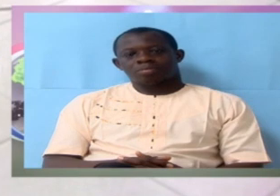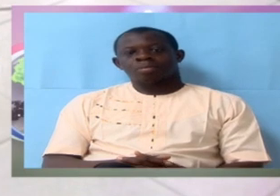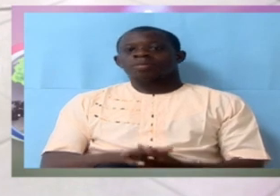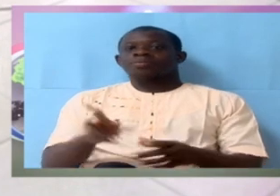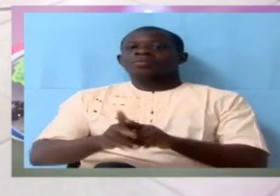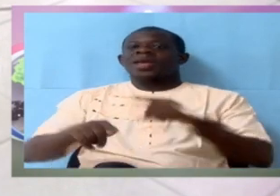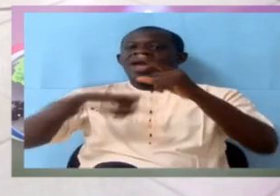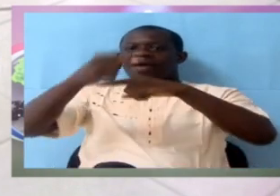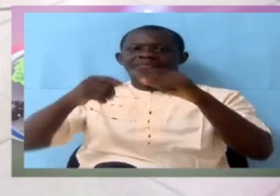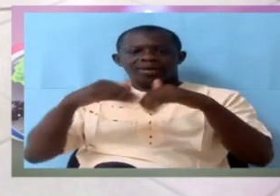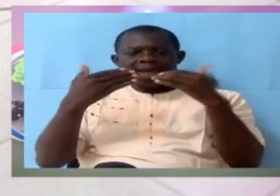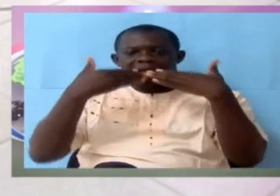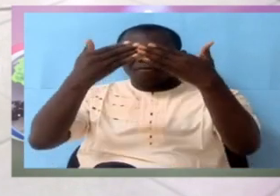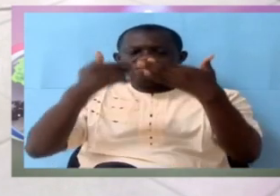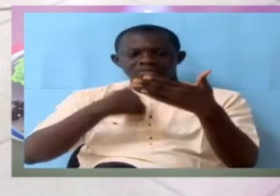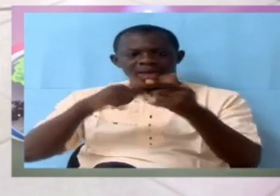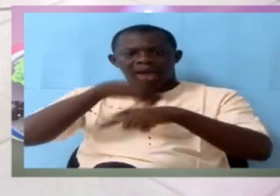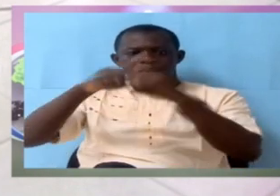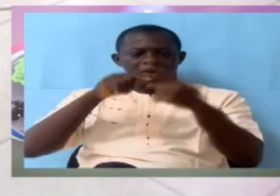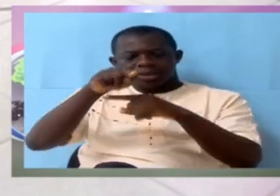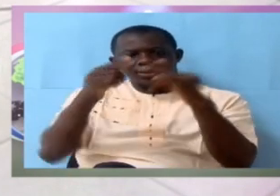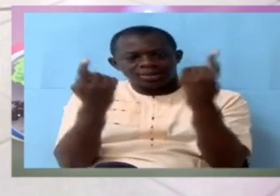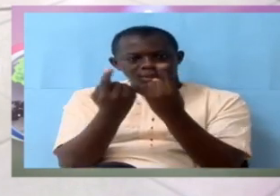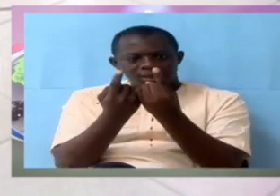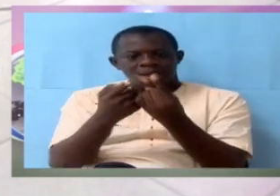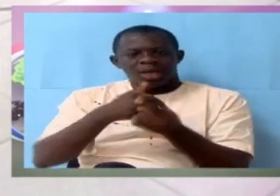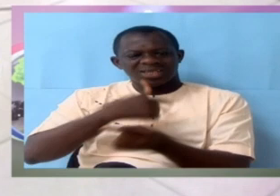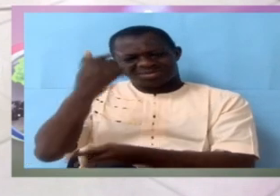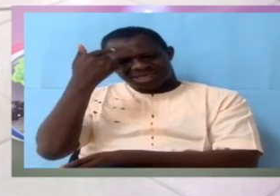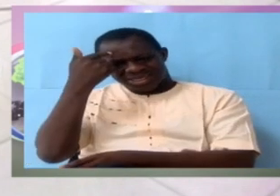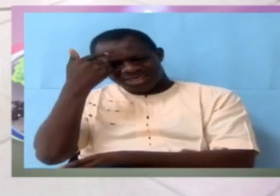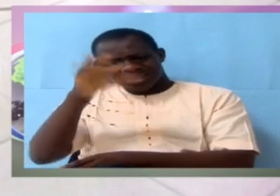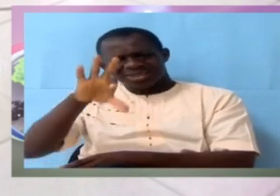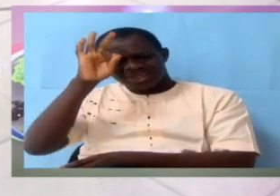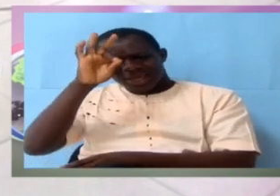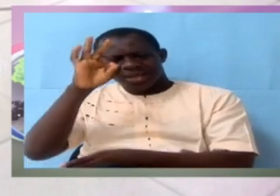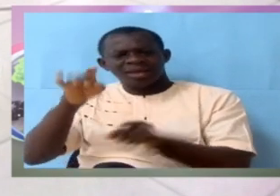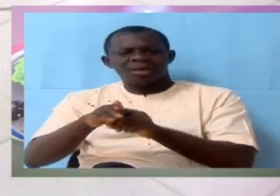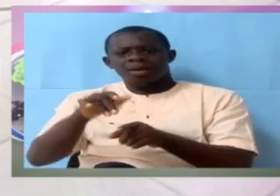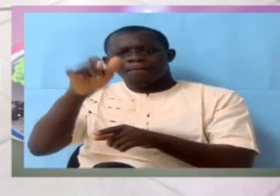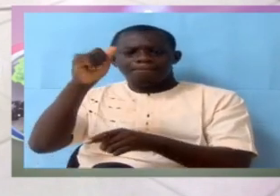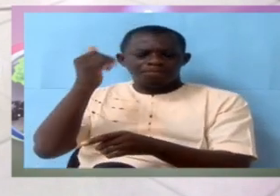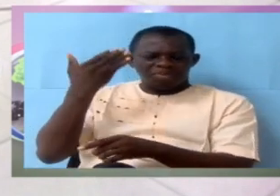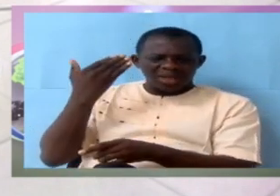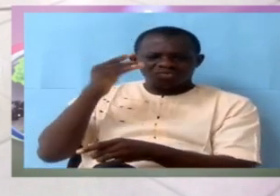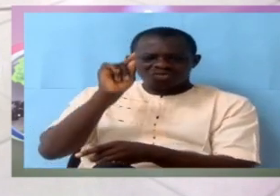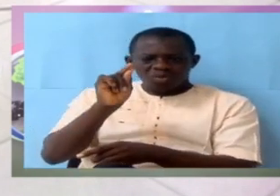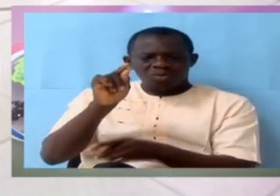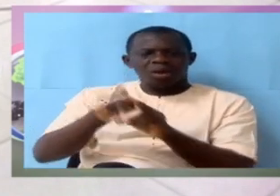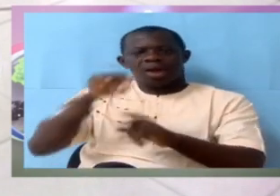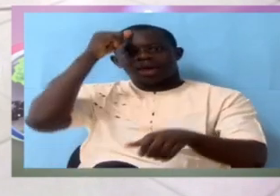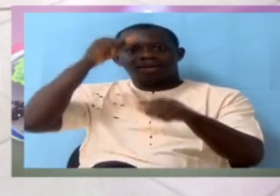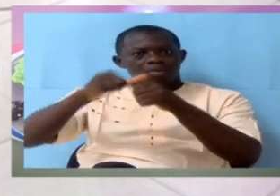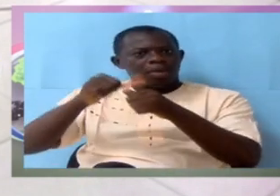Well, after they gave me this information, I decided to think back, then I remembered and